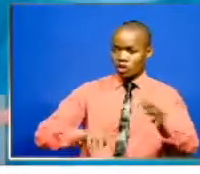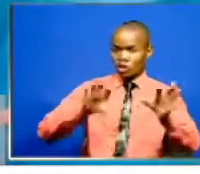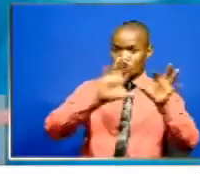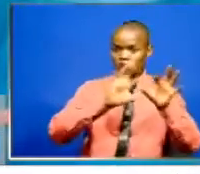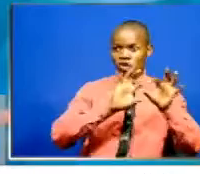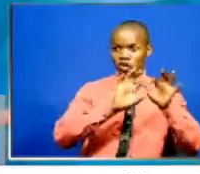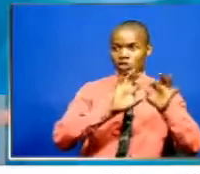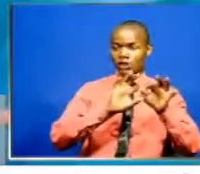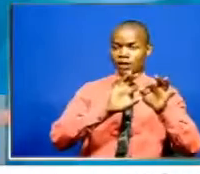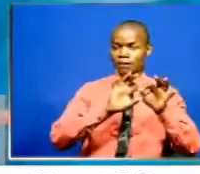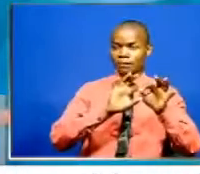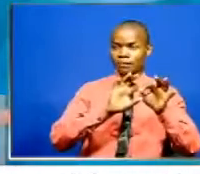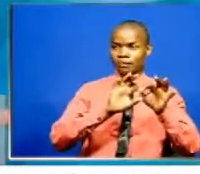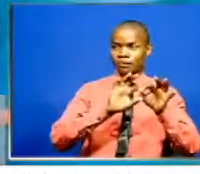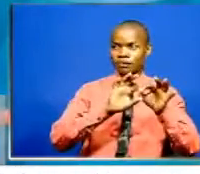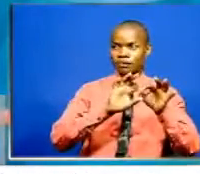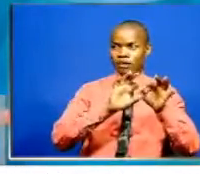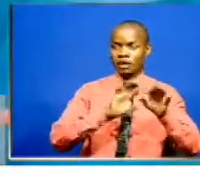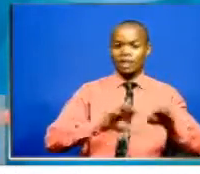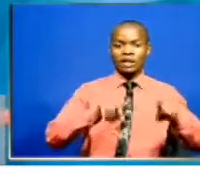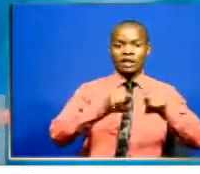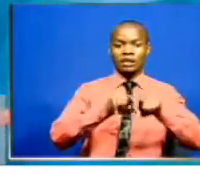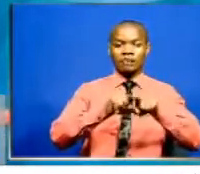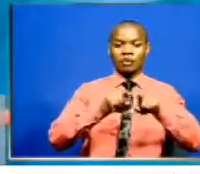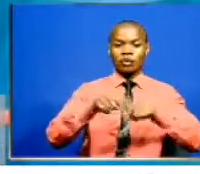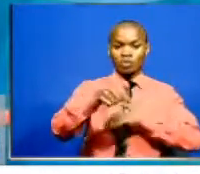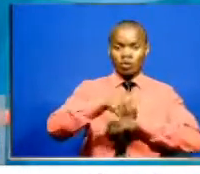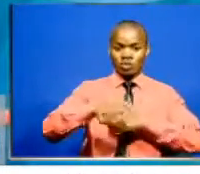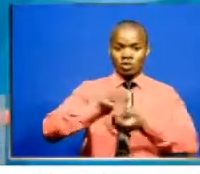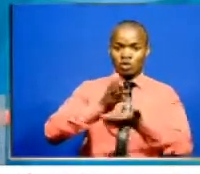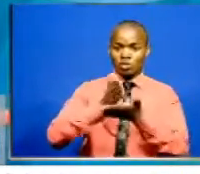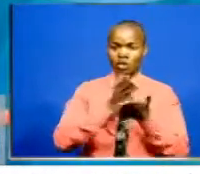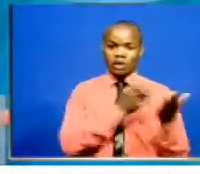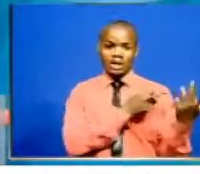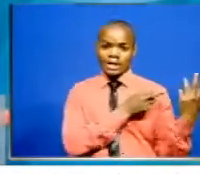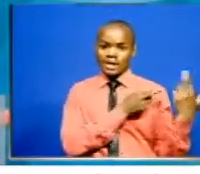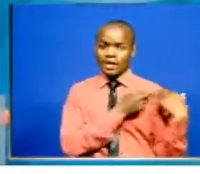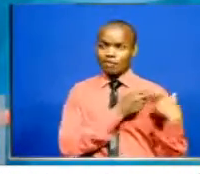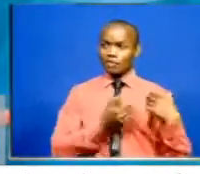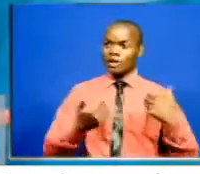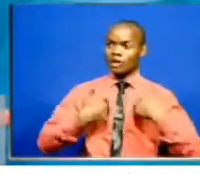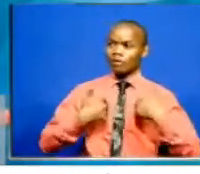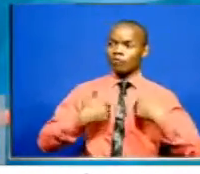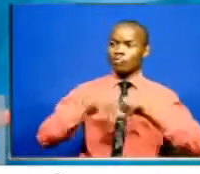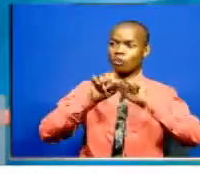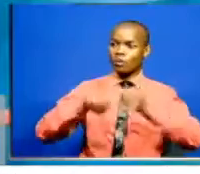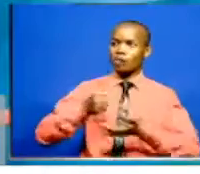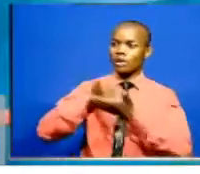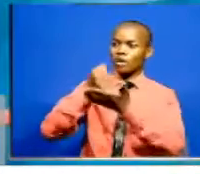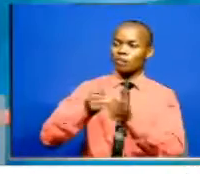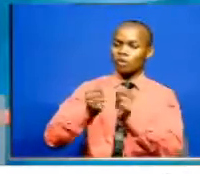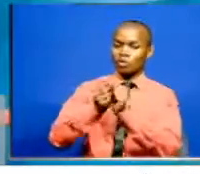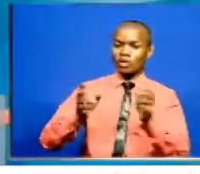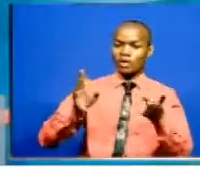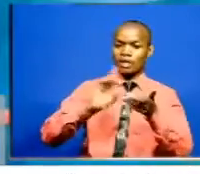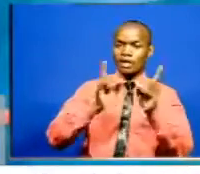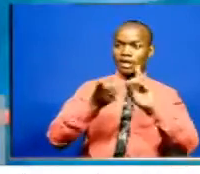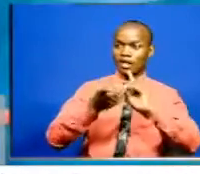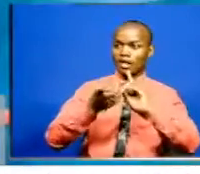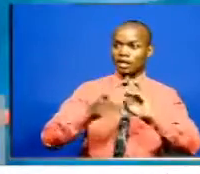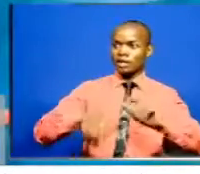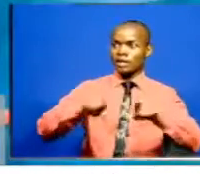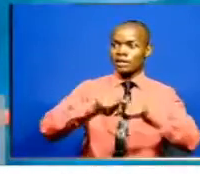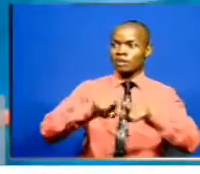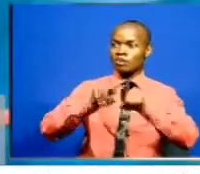in this battle. And we also have the responsibility to help them with data, with capacity